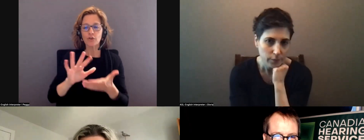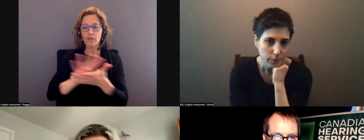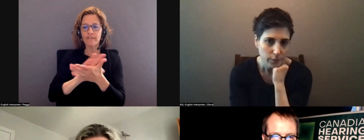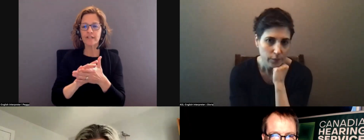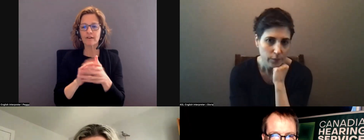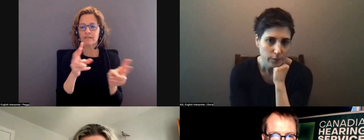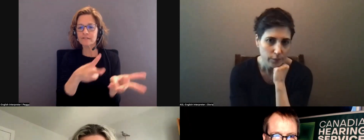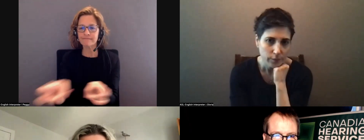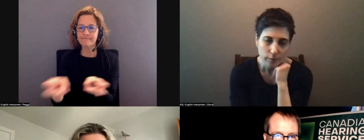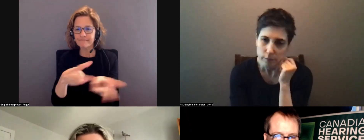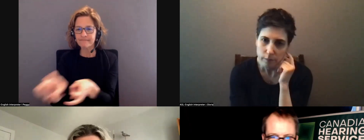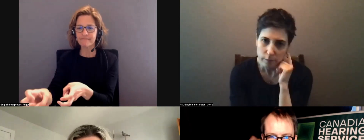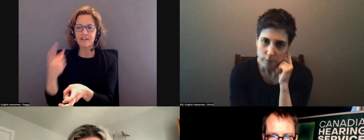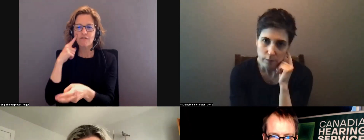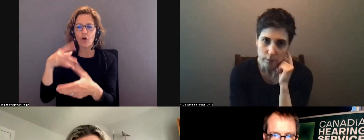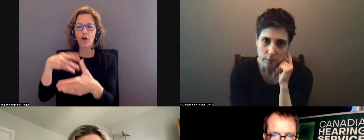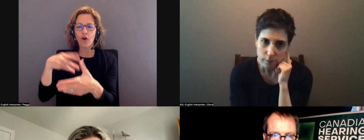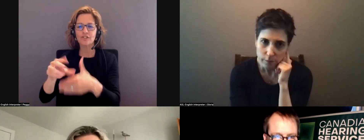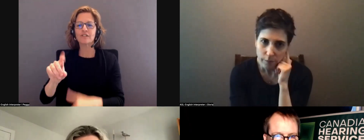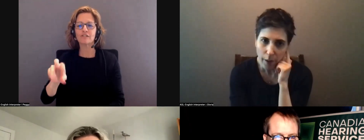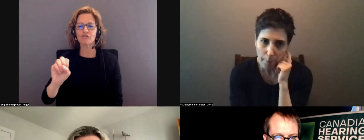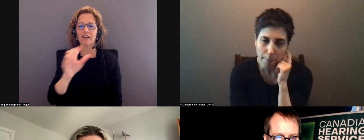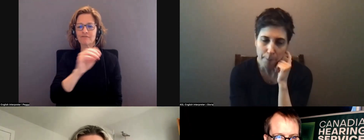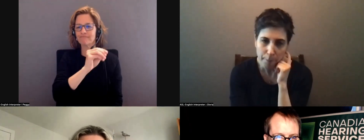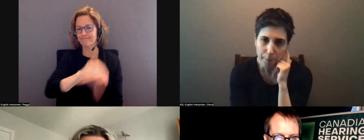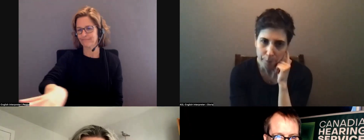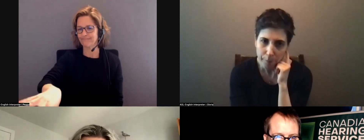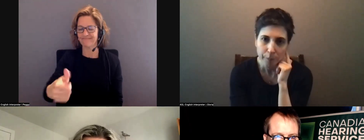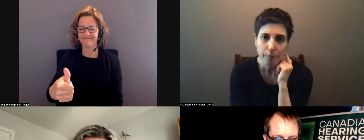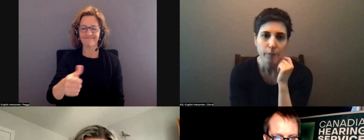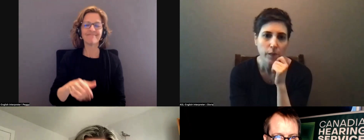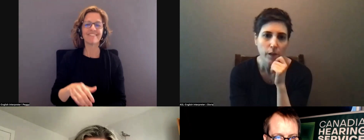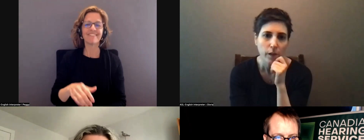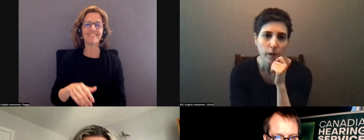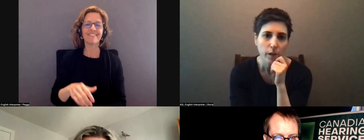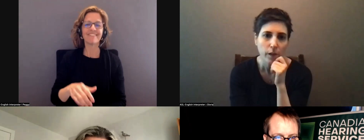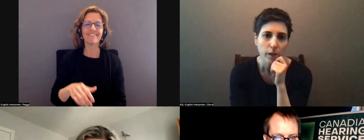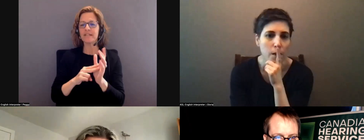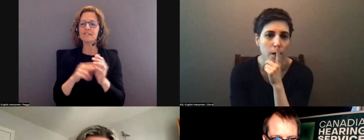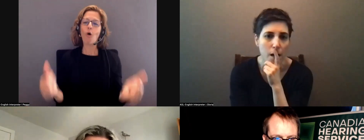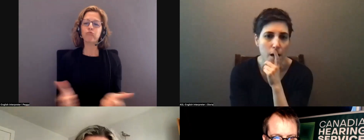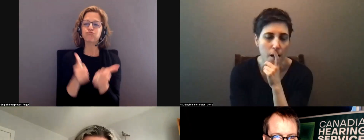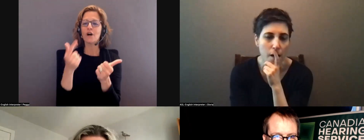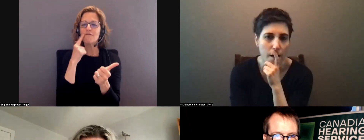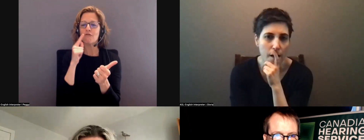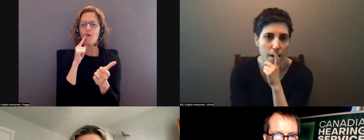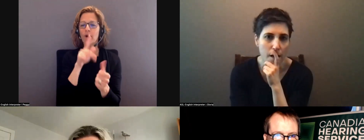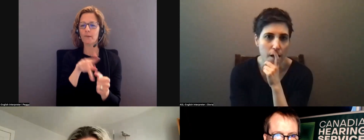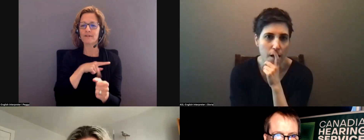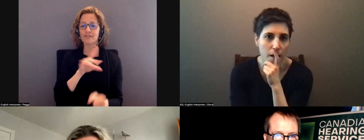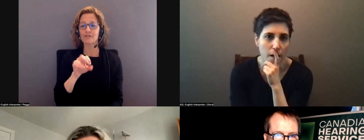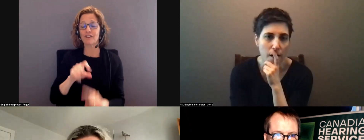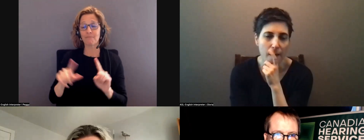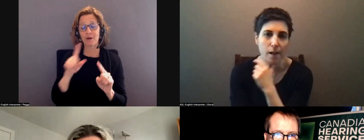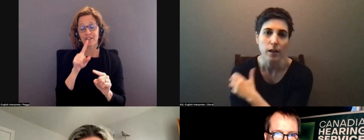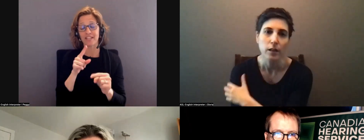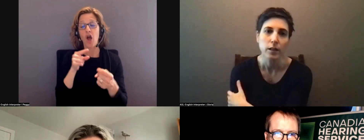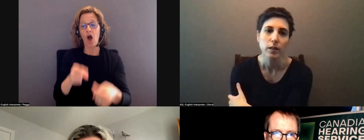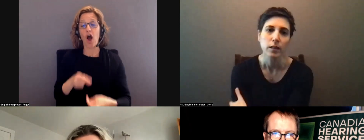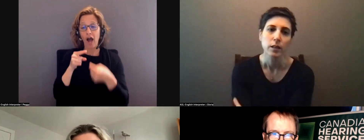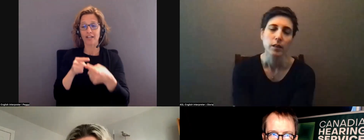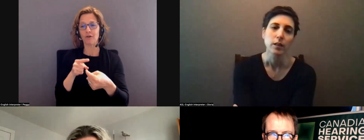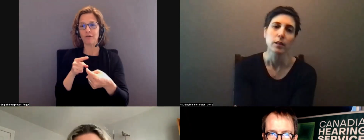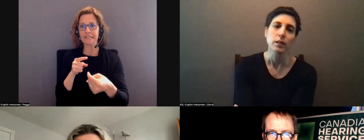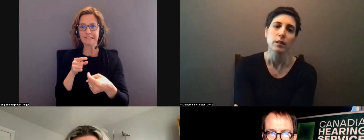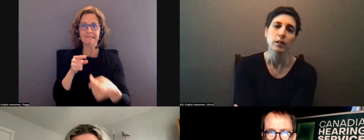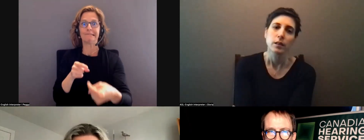or archiving into that. So that will, again, free up some of your space. But it is an ongoing battle with the limited space,